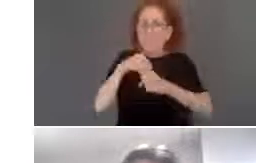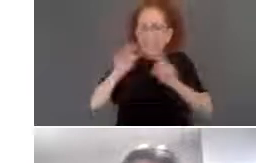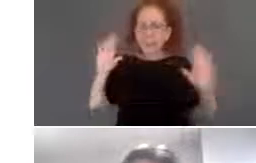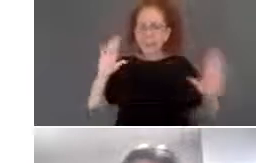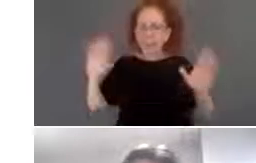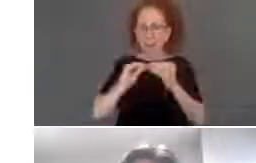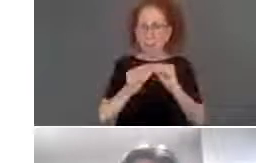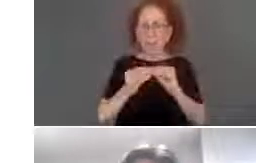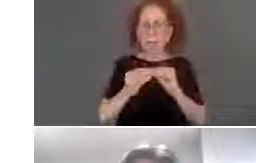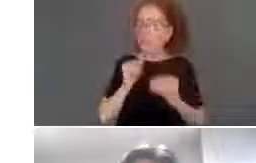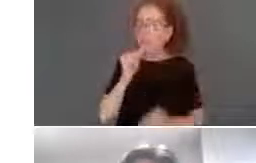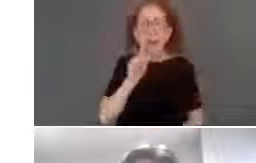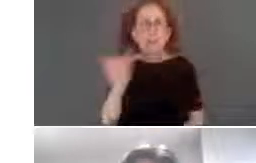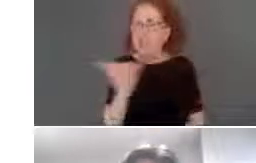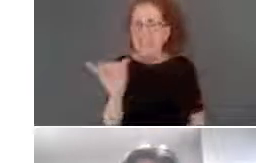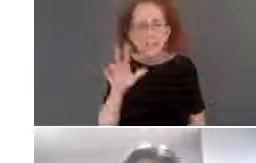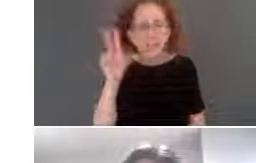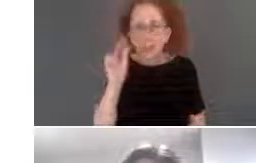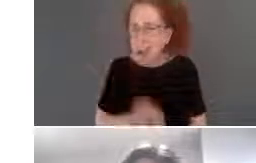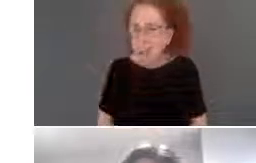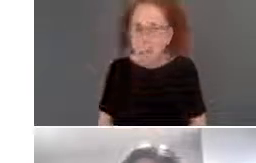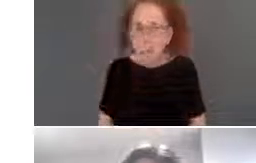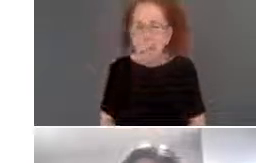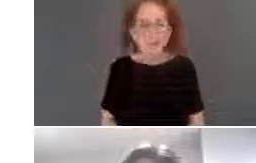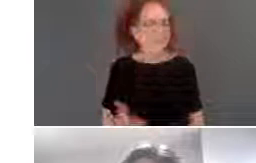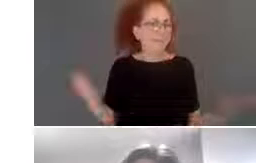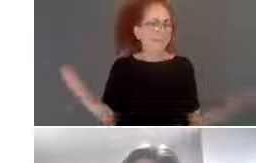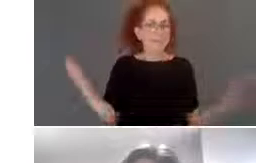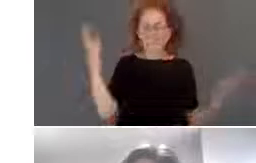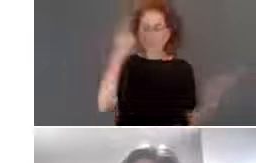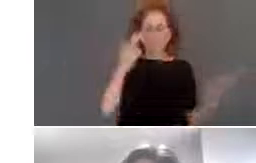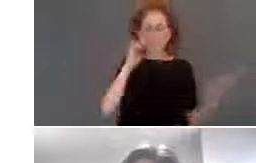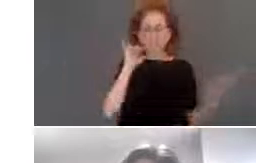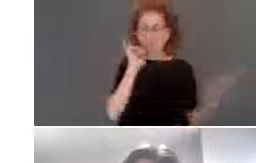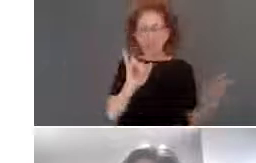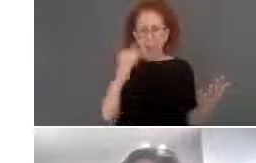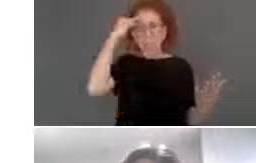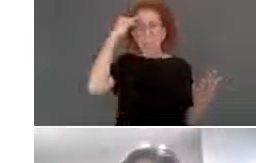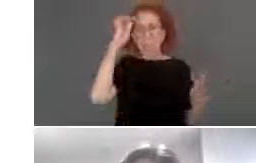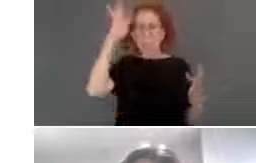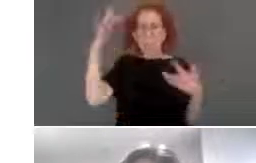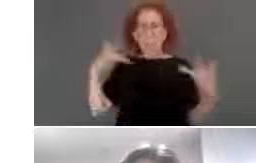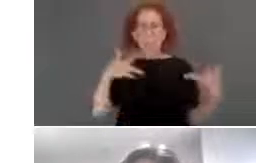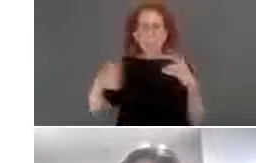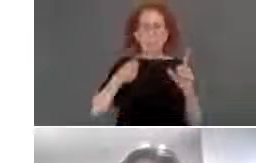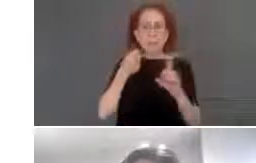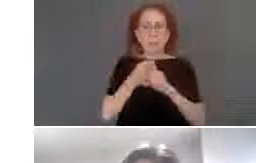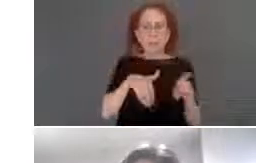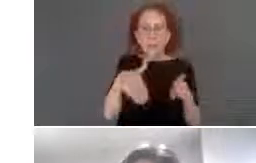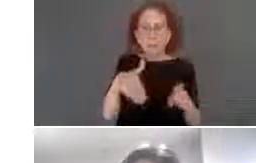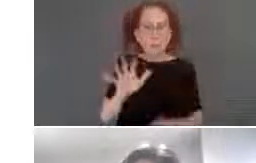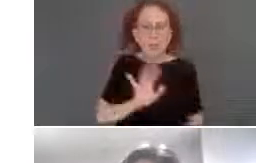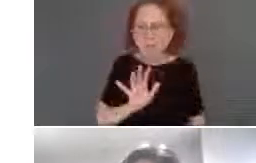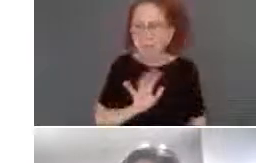similar. And so there's no basis for this vaccine attacking placental cells.